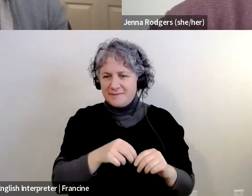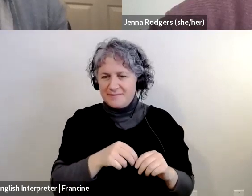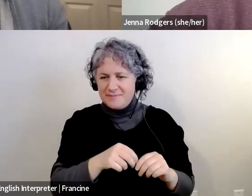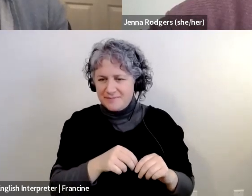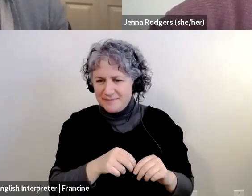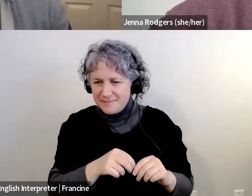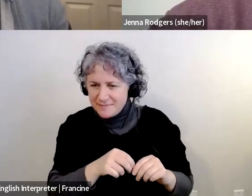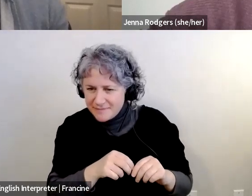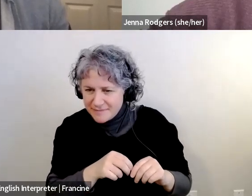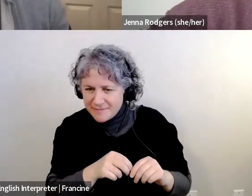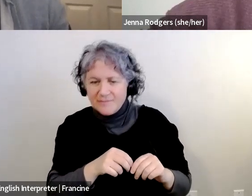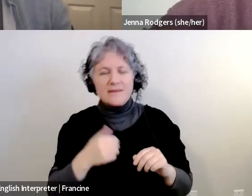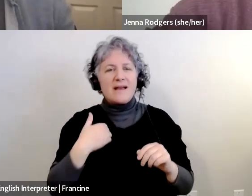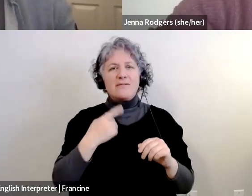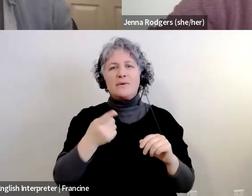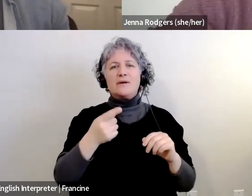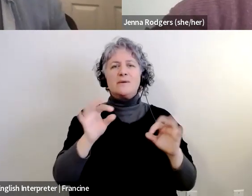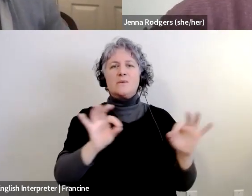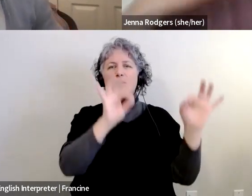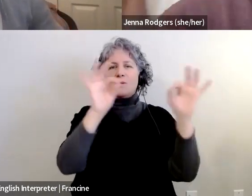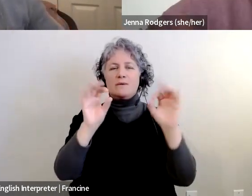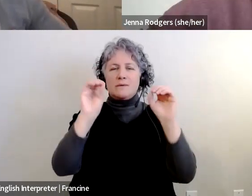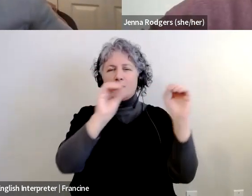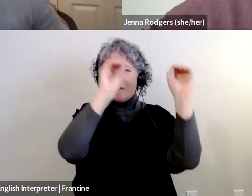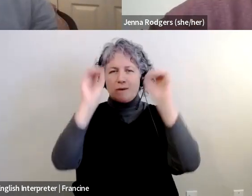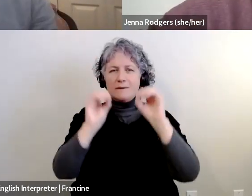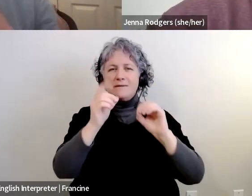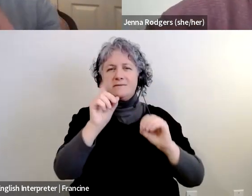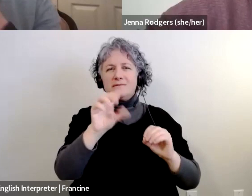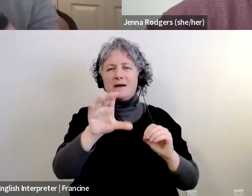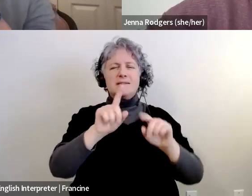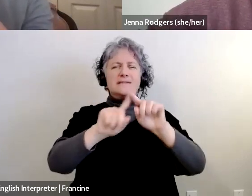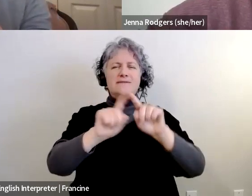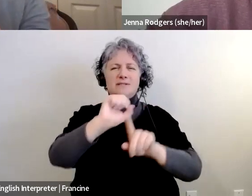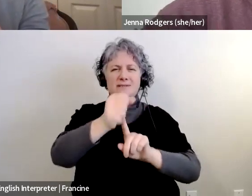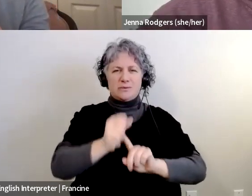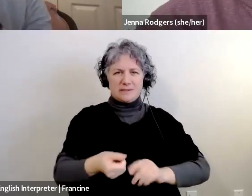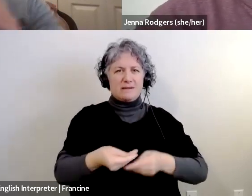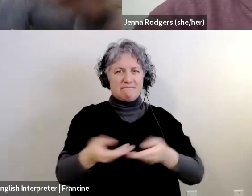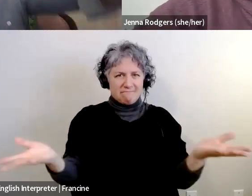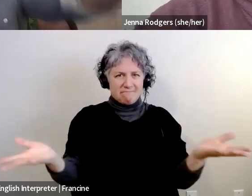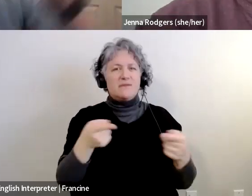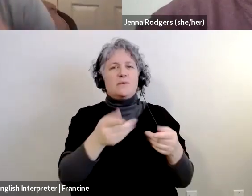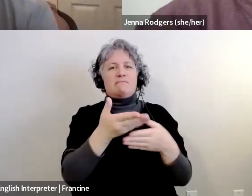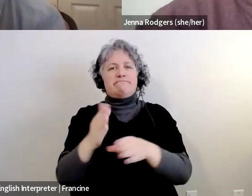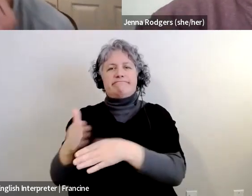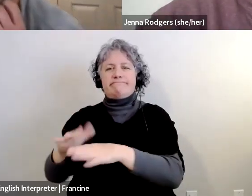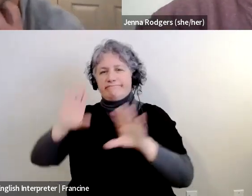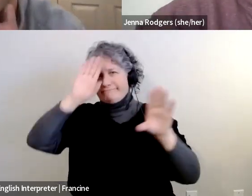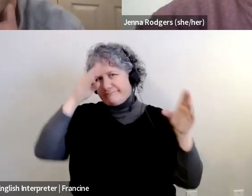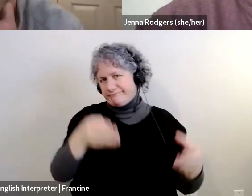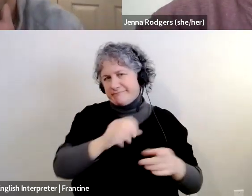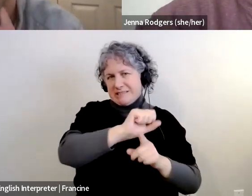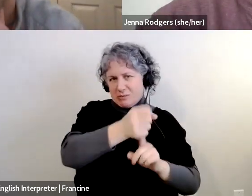I have a Google Doc that's got a bunch of scenarios in it, and you all are going to be working on that scenario